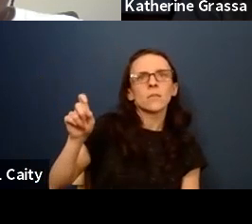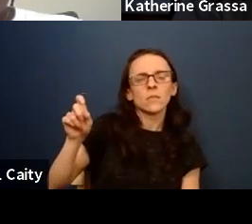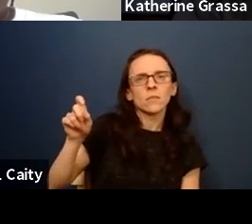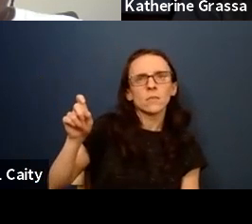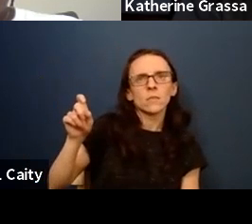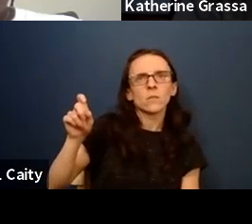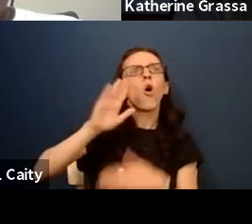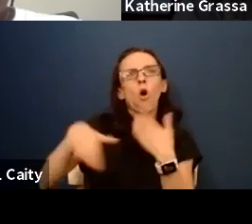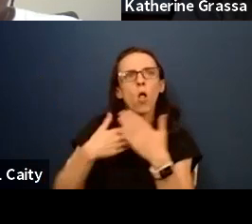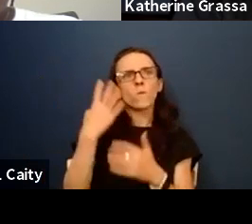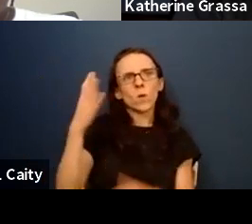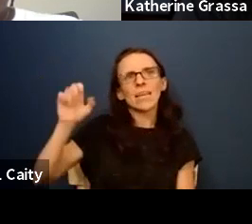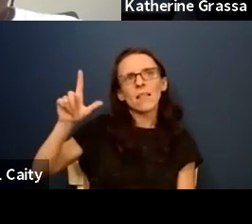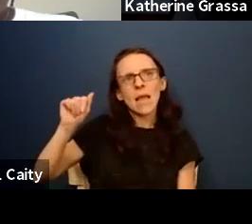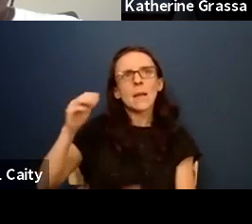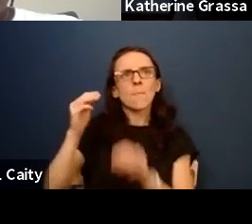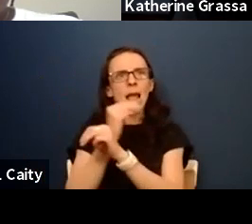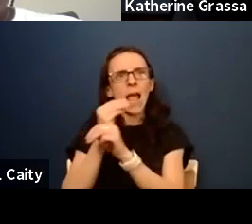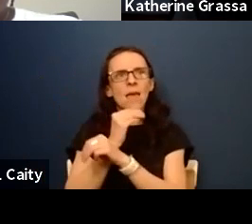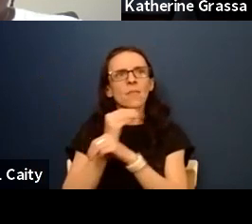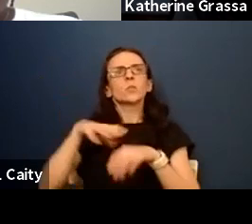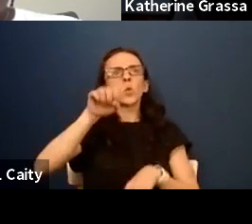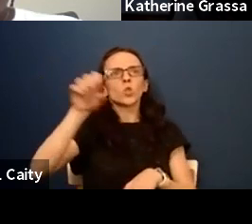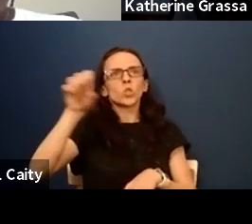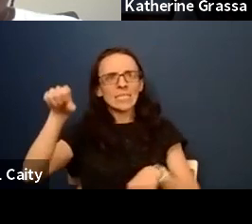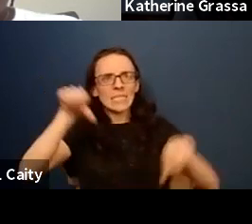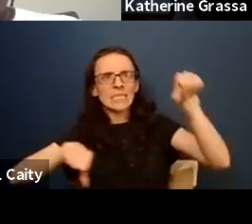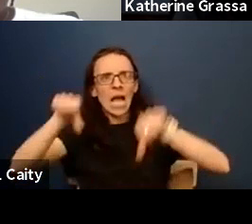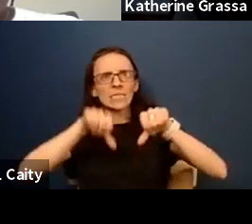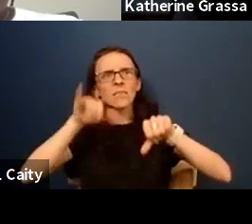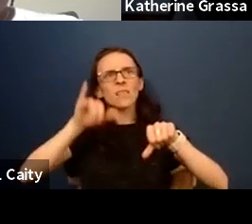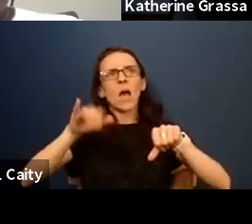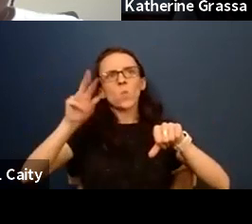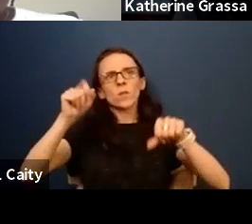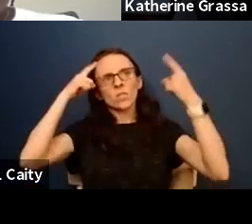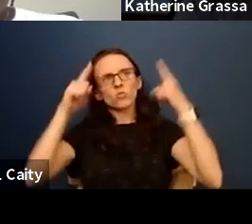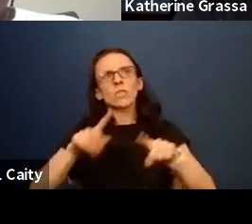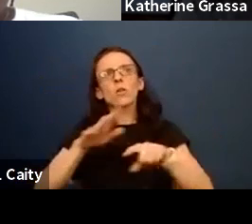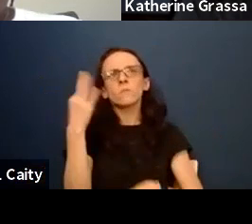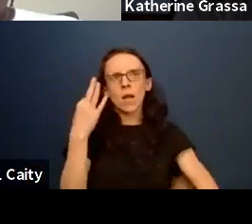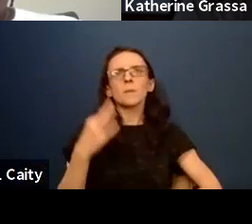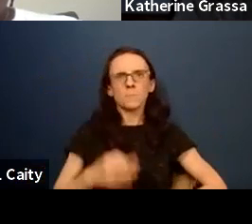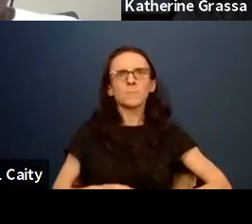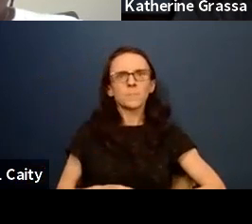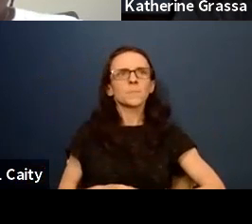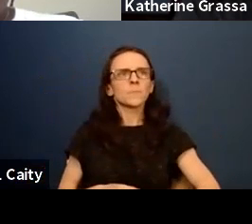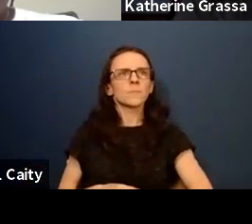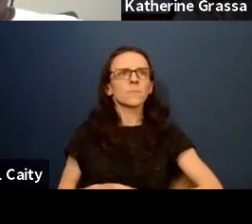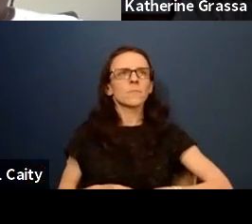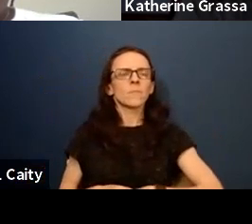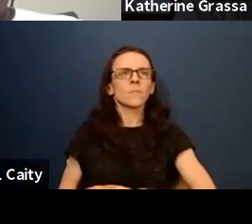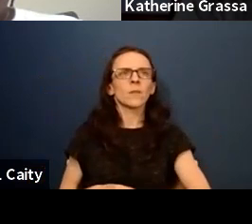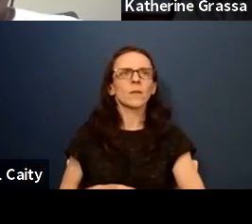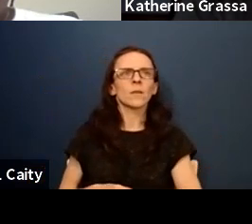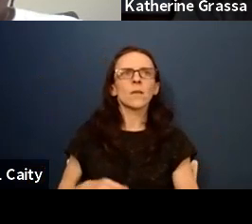all four, ELA, math, social studies, and science. That was the agreement on Friday. And that, yep.